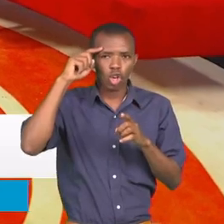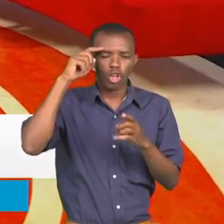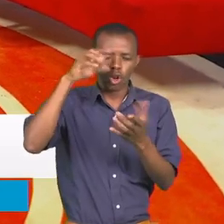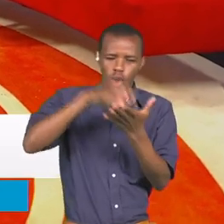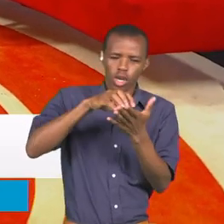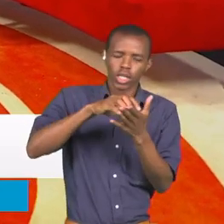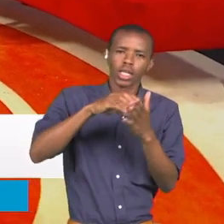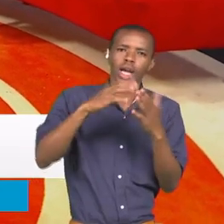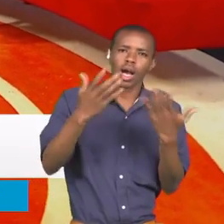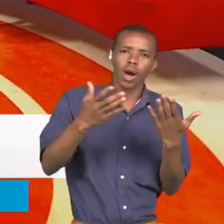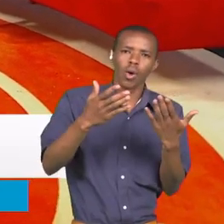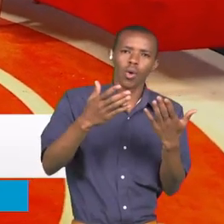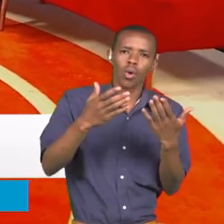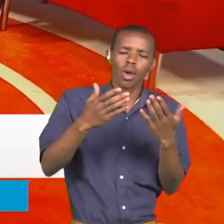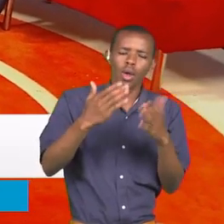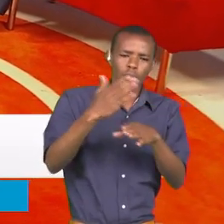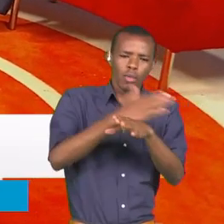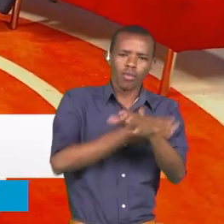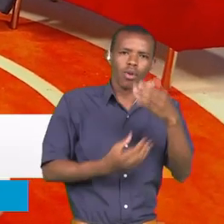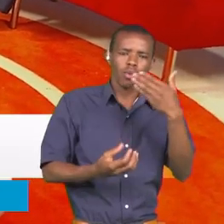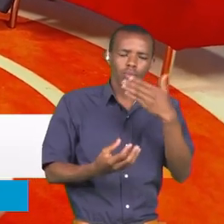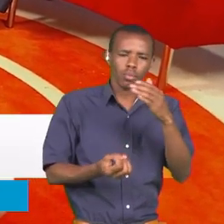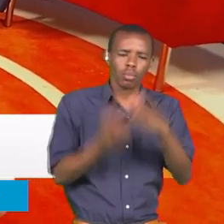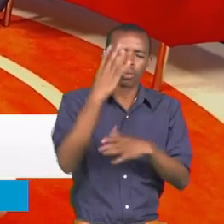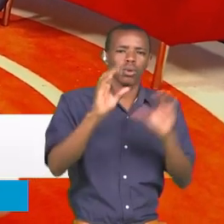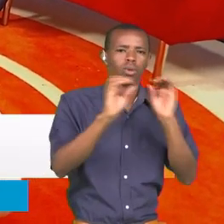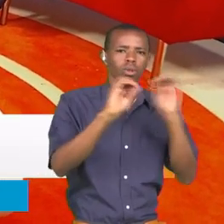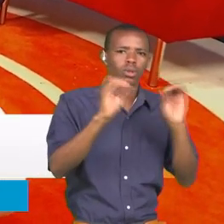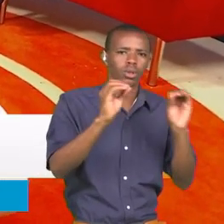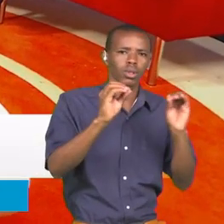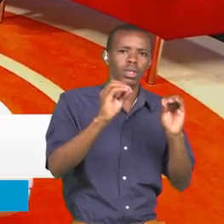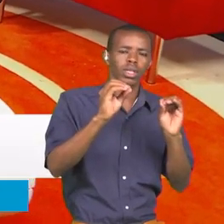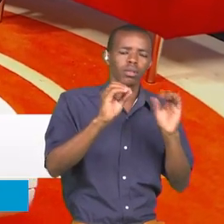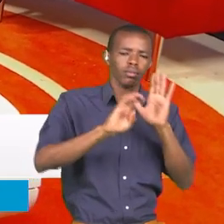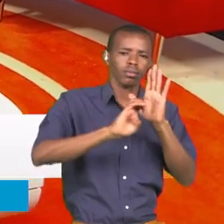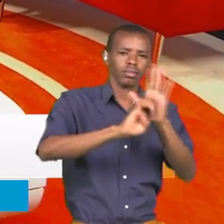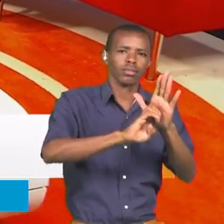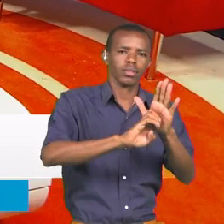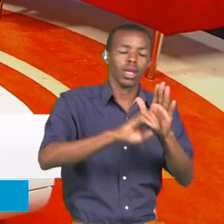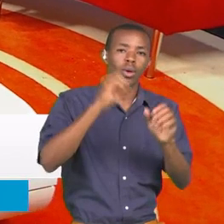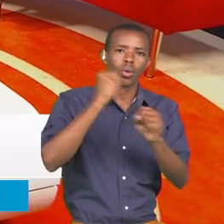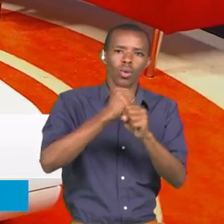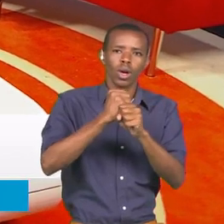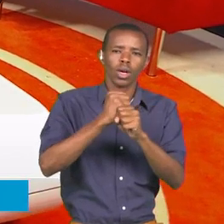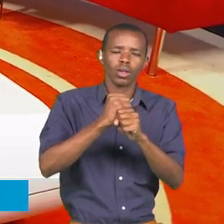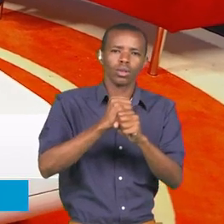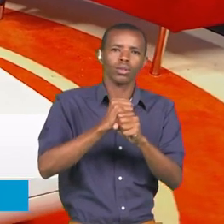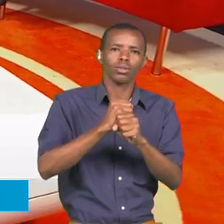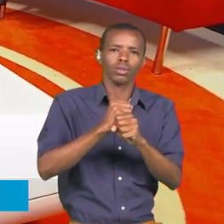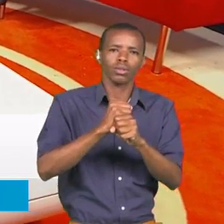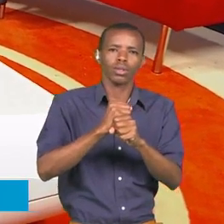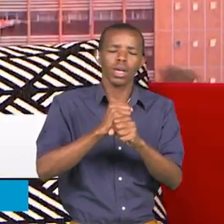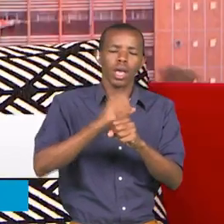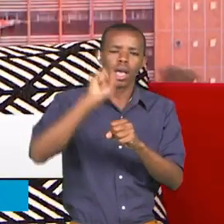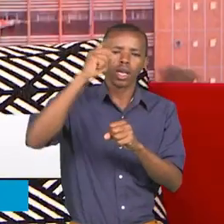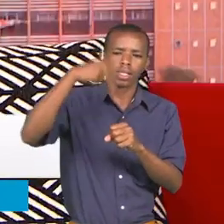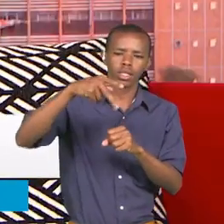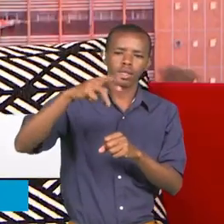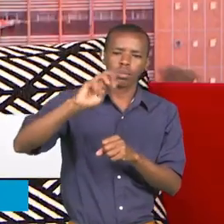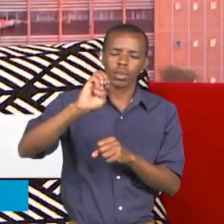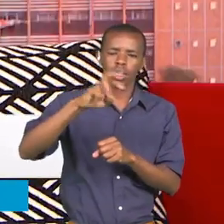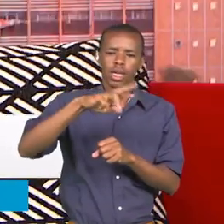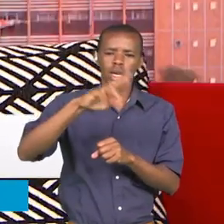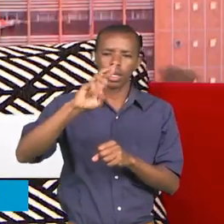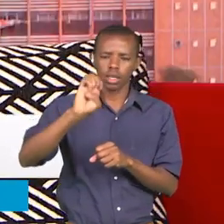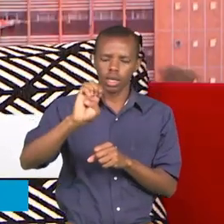the fact that it has never been produced by someone else. If you look at, for example, the work of Shakespeare and